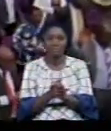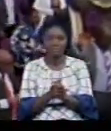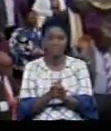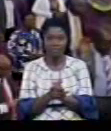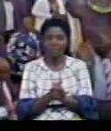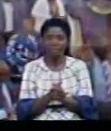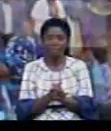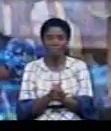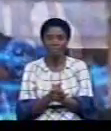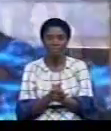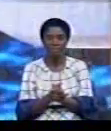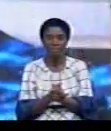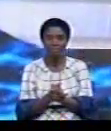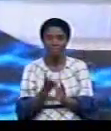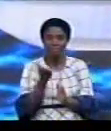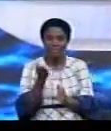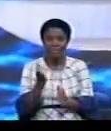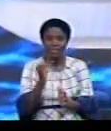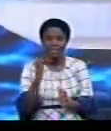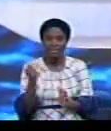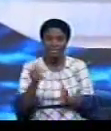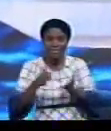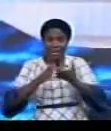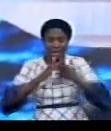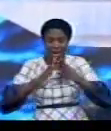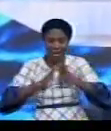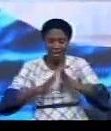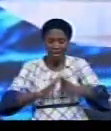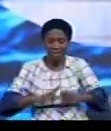There's a calm in my soul.